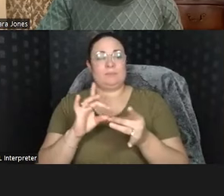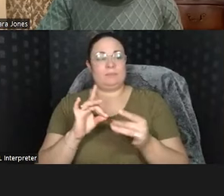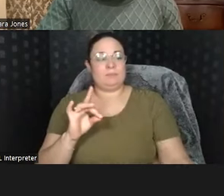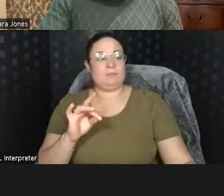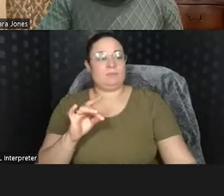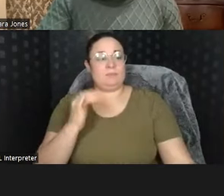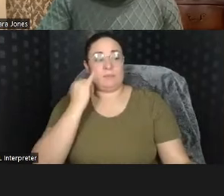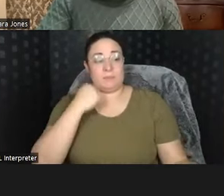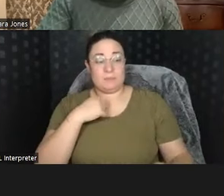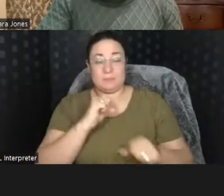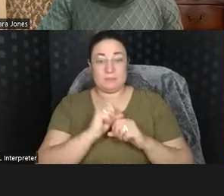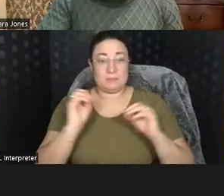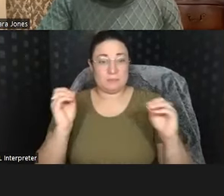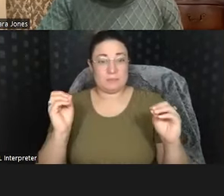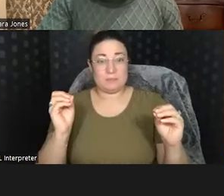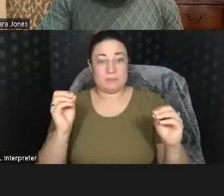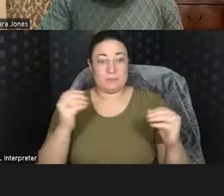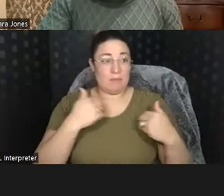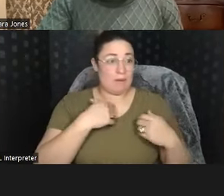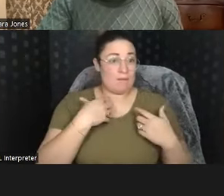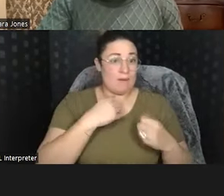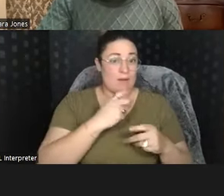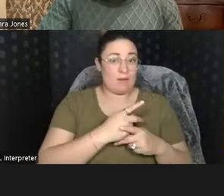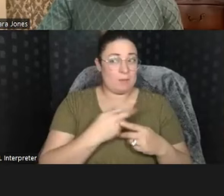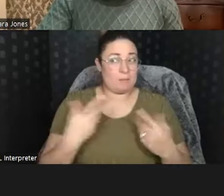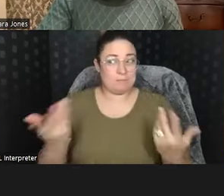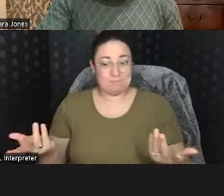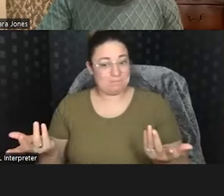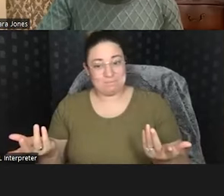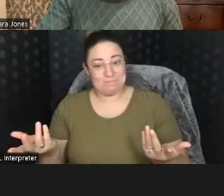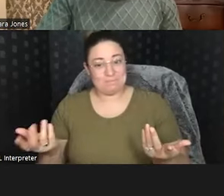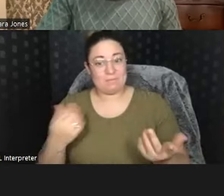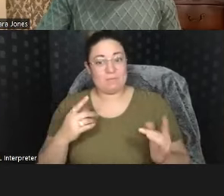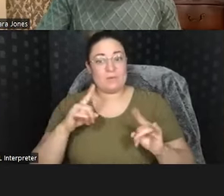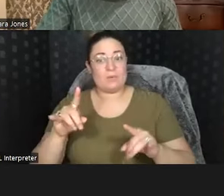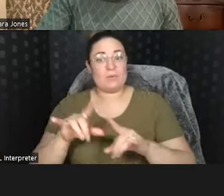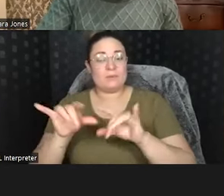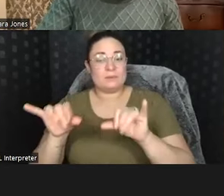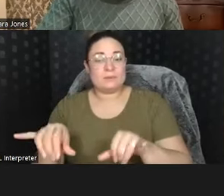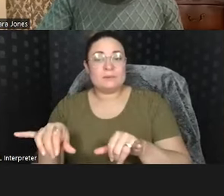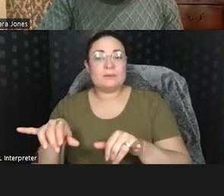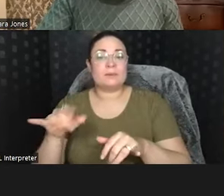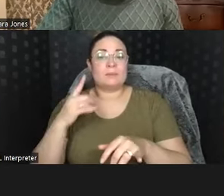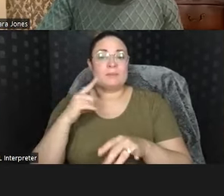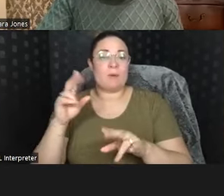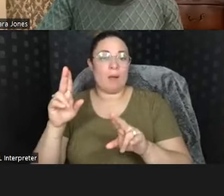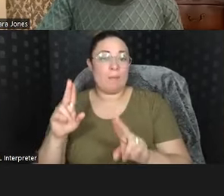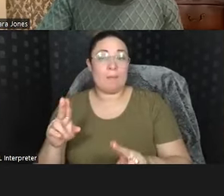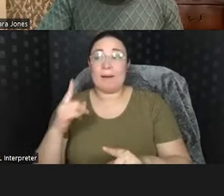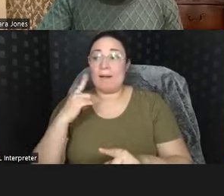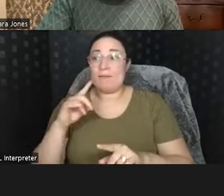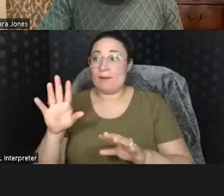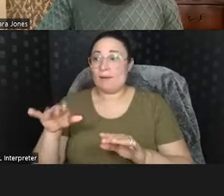job, I don't have healthcare. And then when I go to these systems to apply for healthcare,